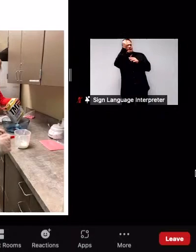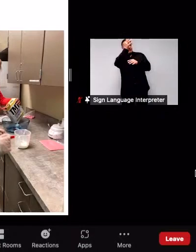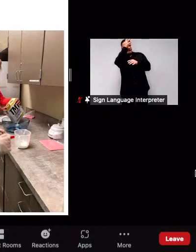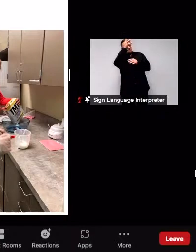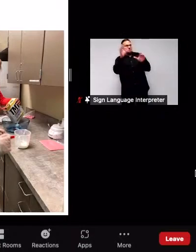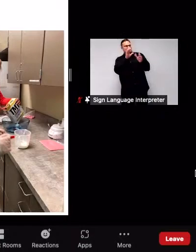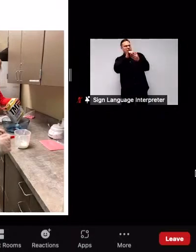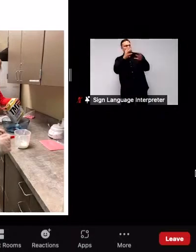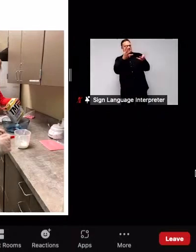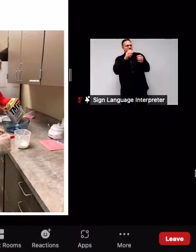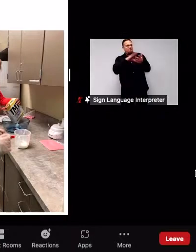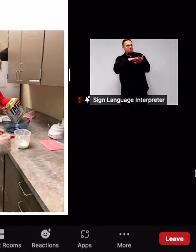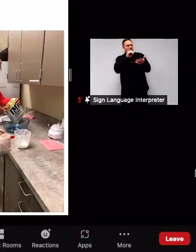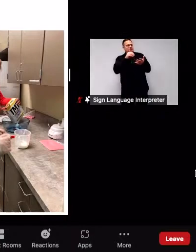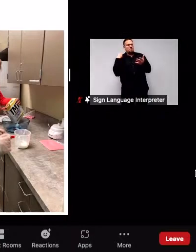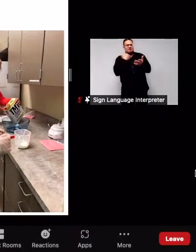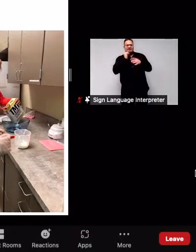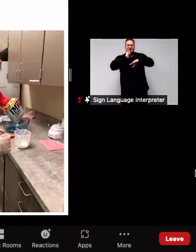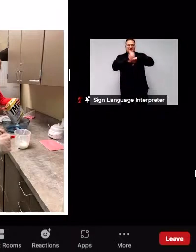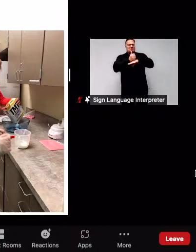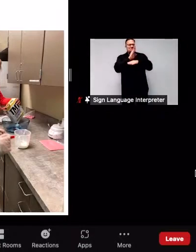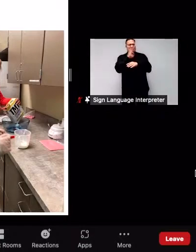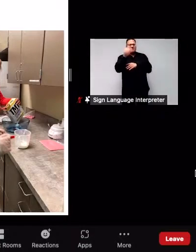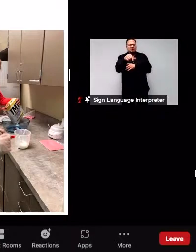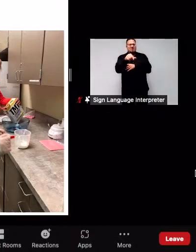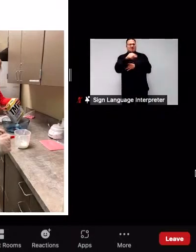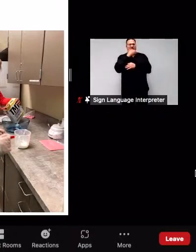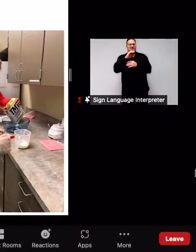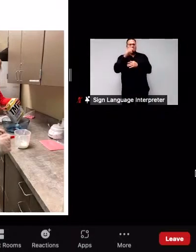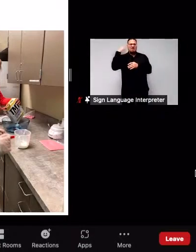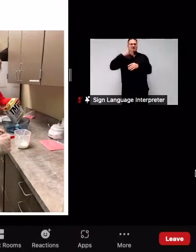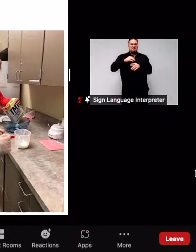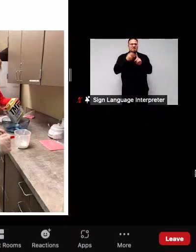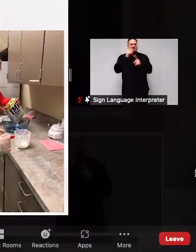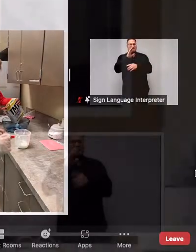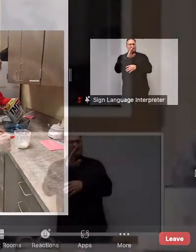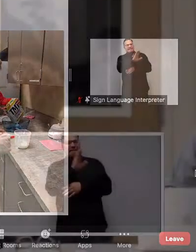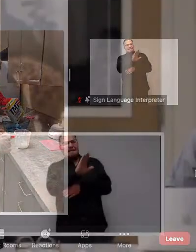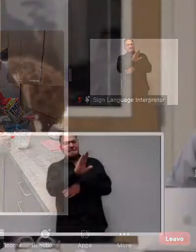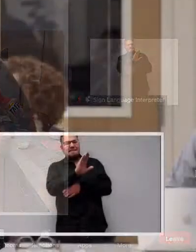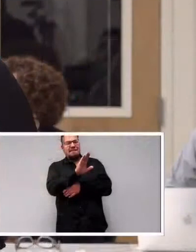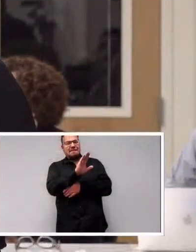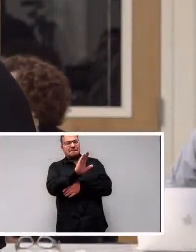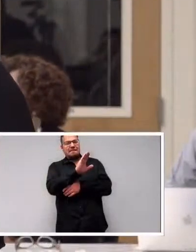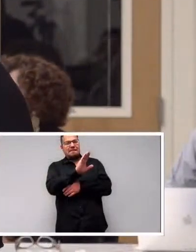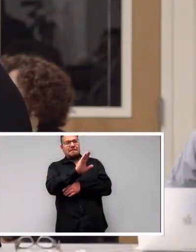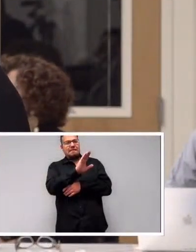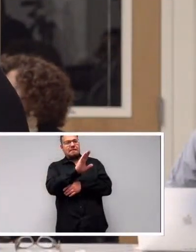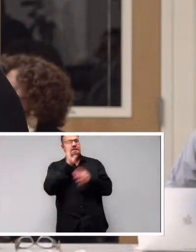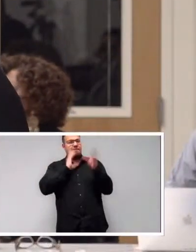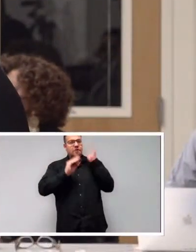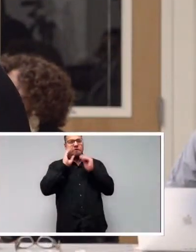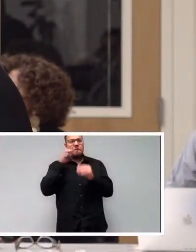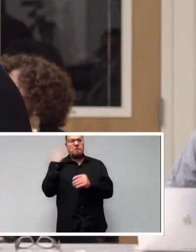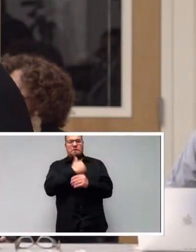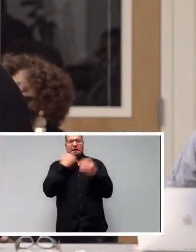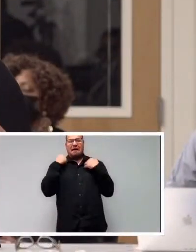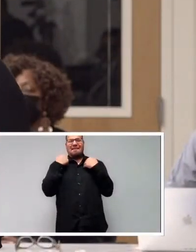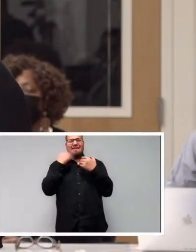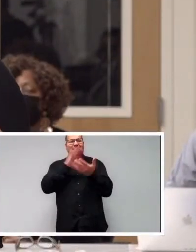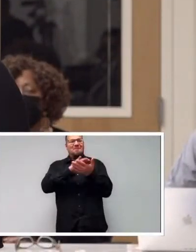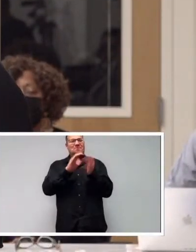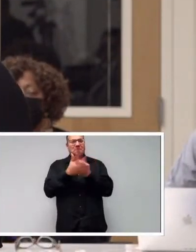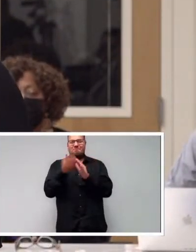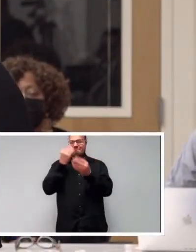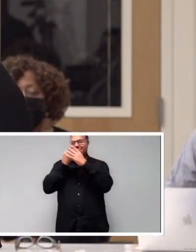set up a barbecue grill and benefited from his instructional experience because we all had burgers, but he